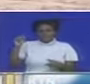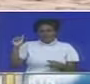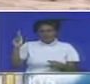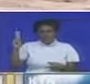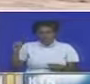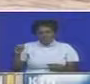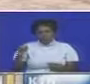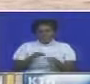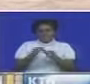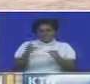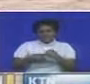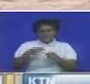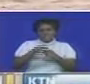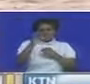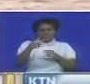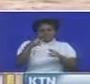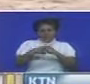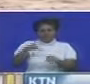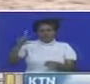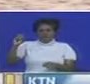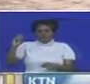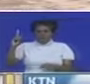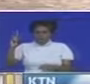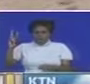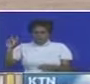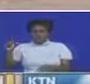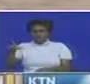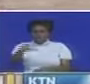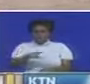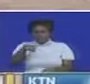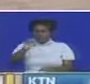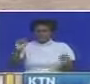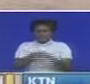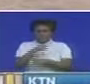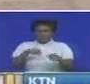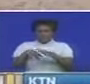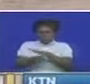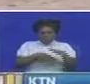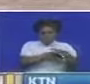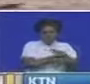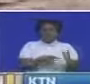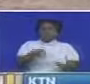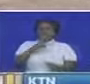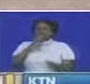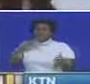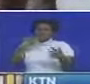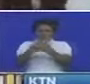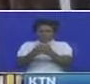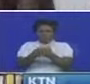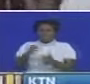about 6 kilometers from Lodwa town. Locals will, however, not access their precious commodity until